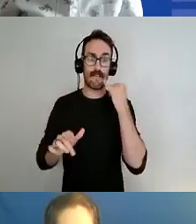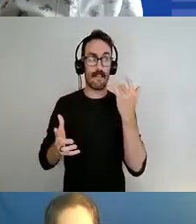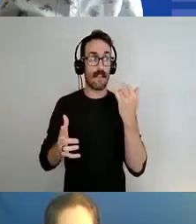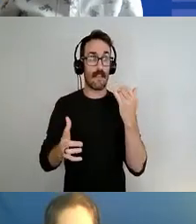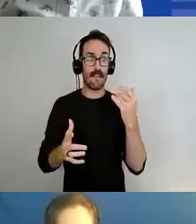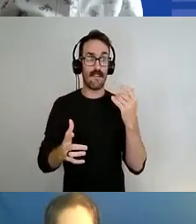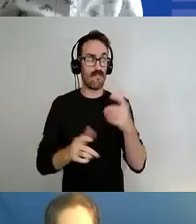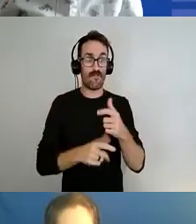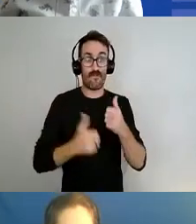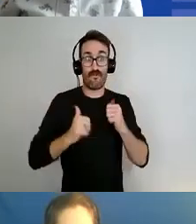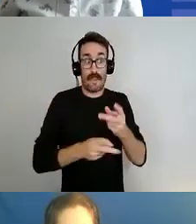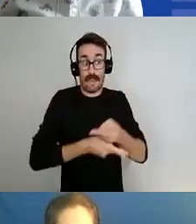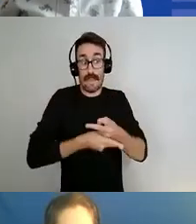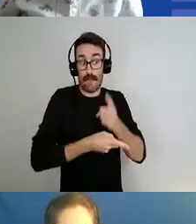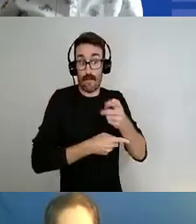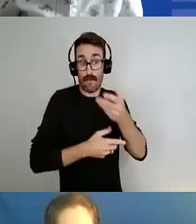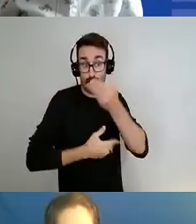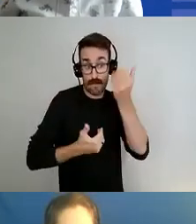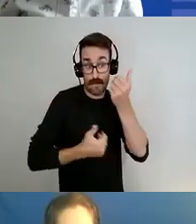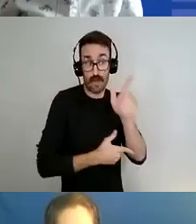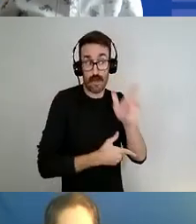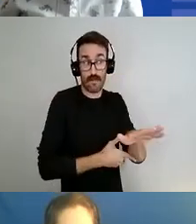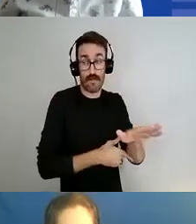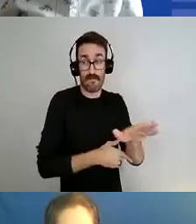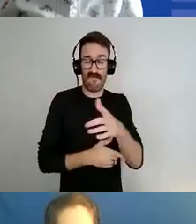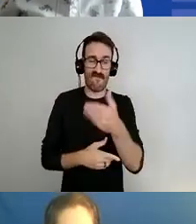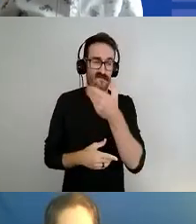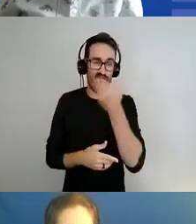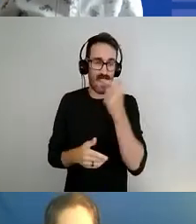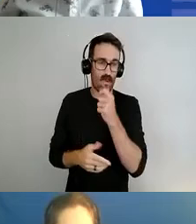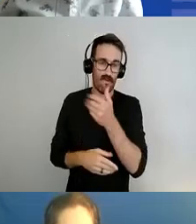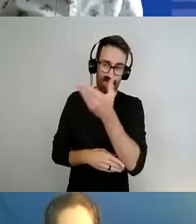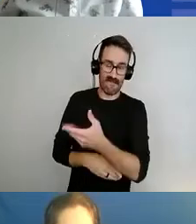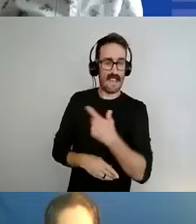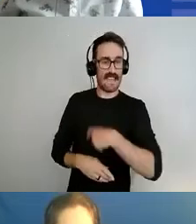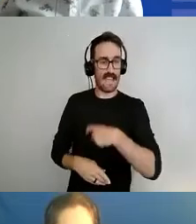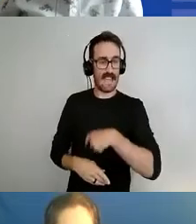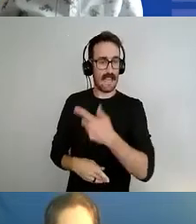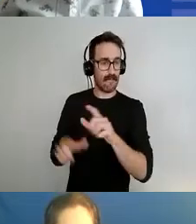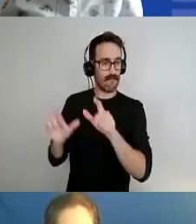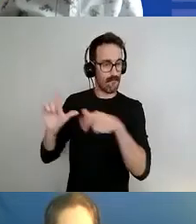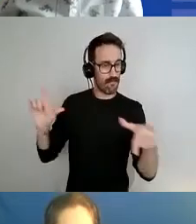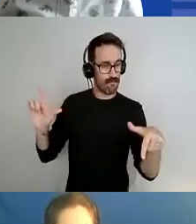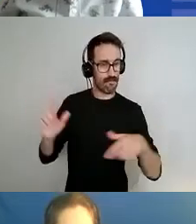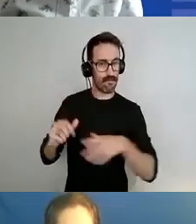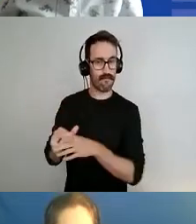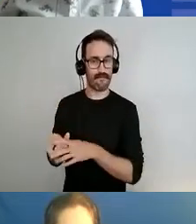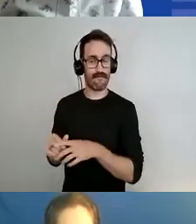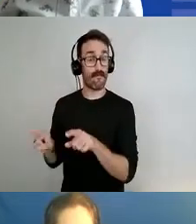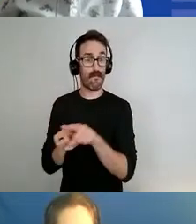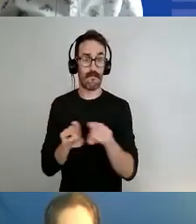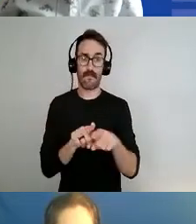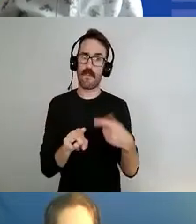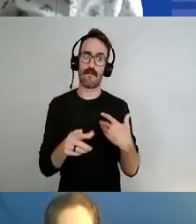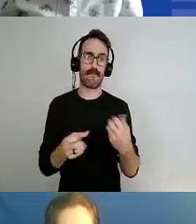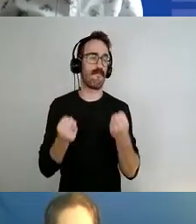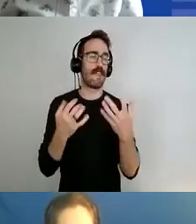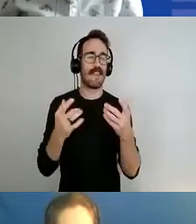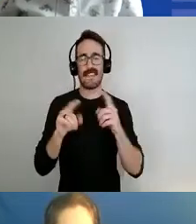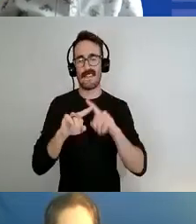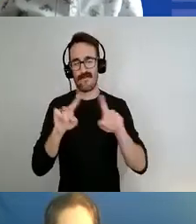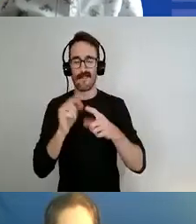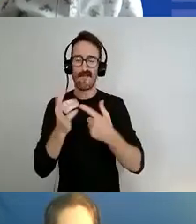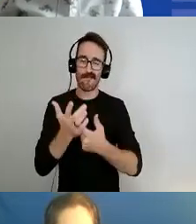navigating care relationships and the provision of care." And we also had several conversations about aging in place